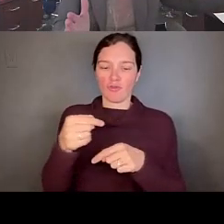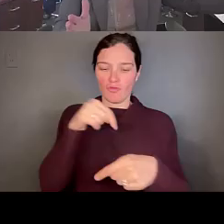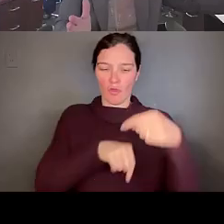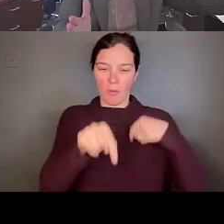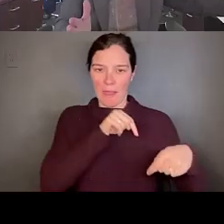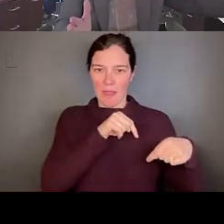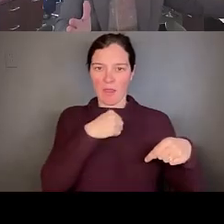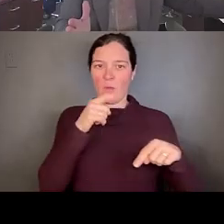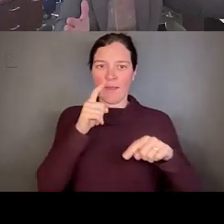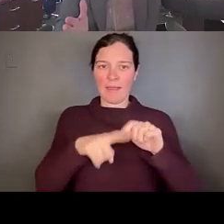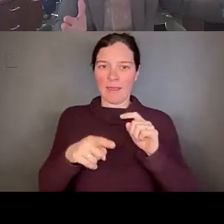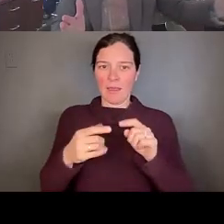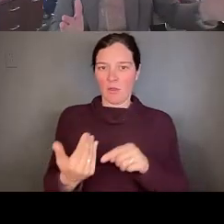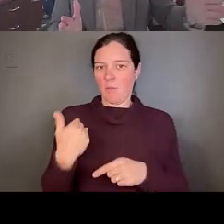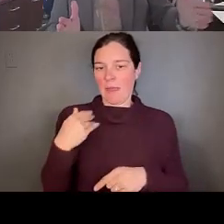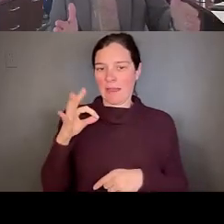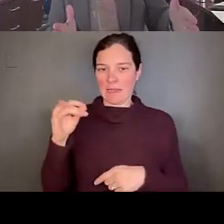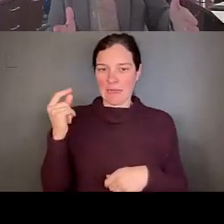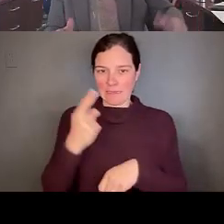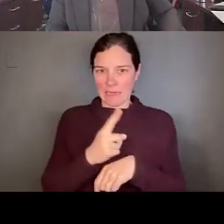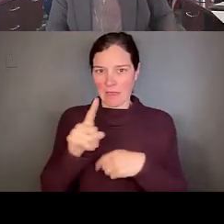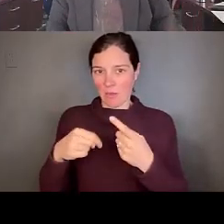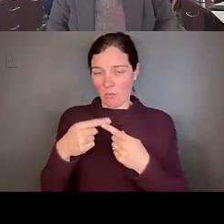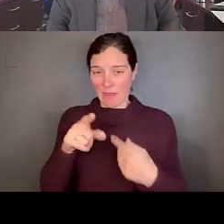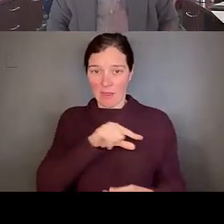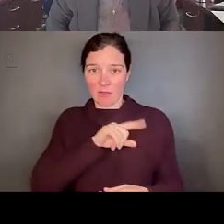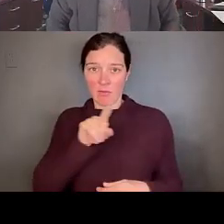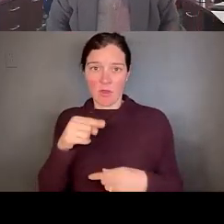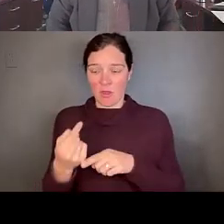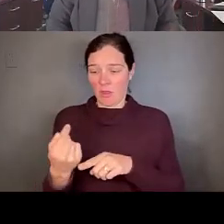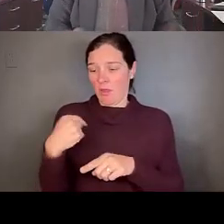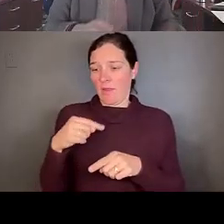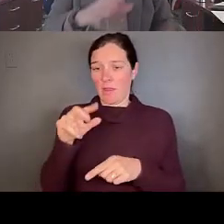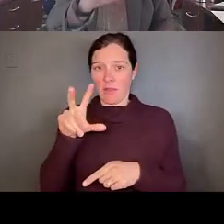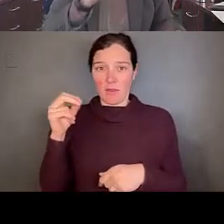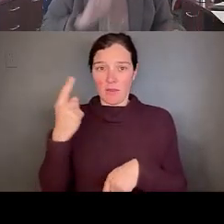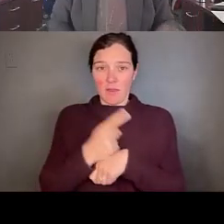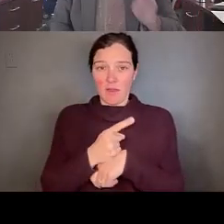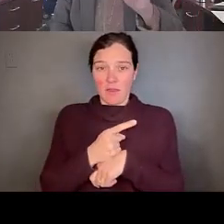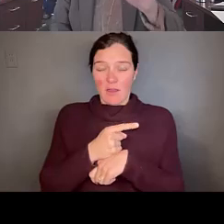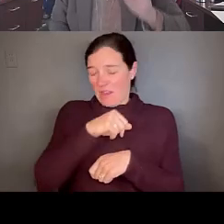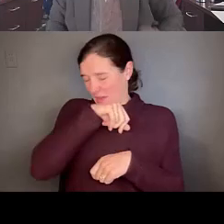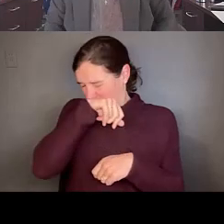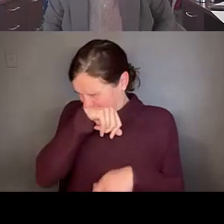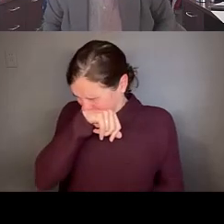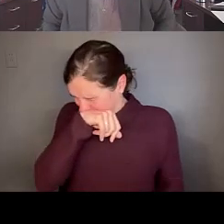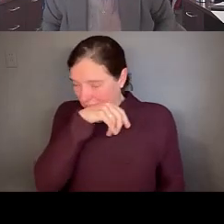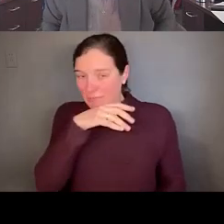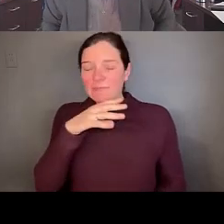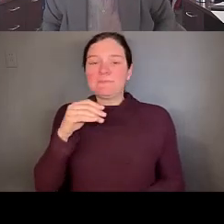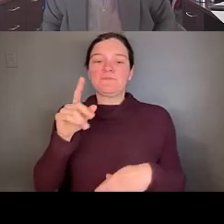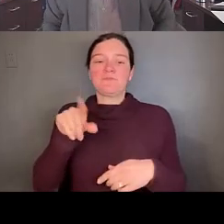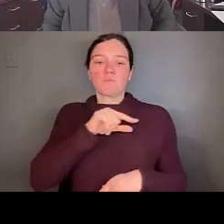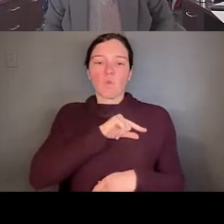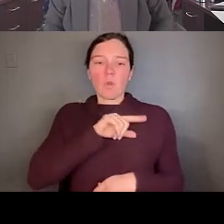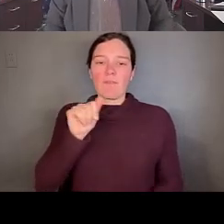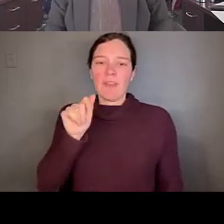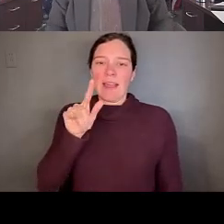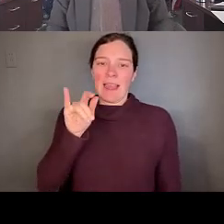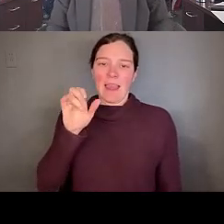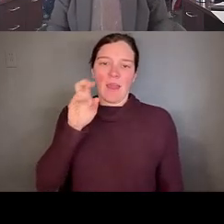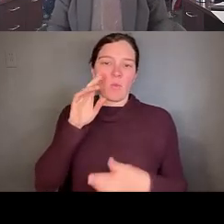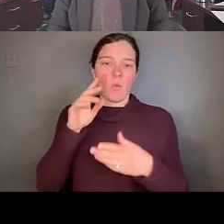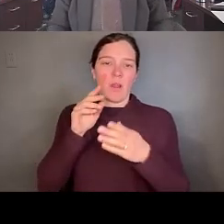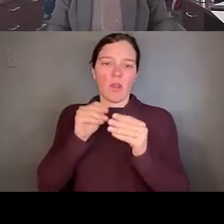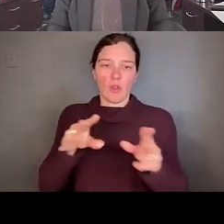back 90 days when somebody's eligible. We can only go back 30 days. And qualified alien will lose about